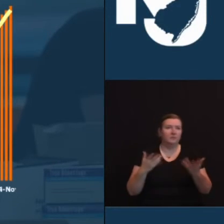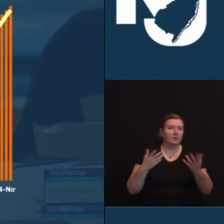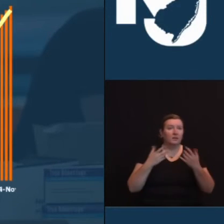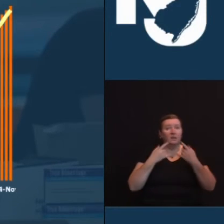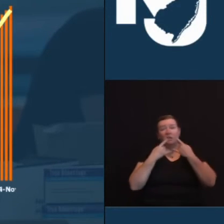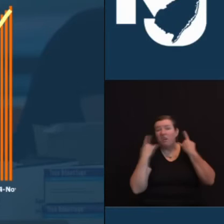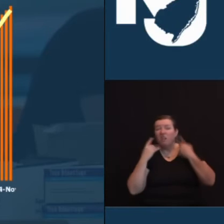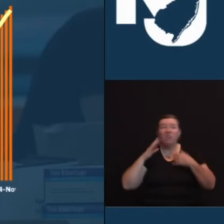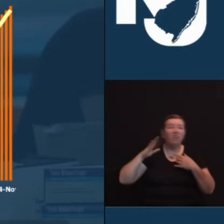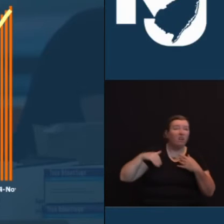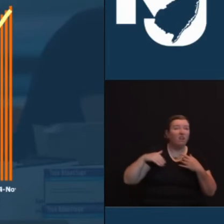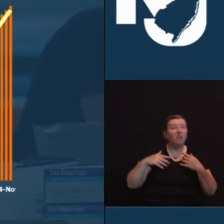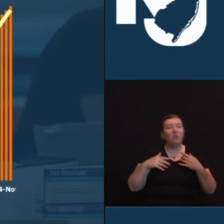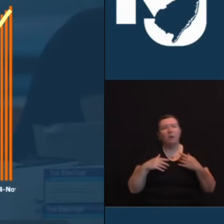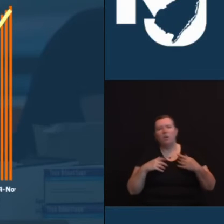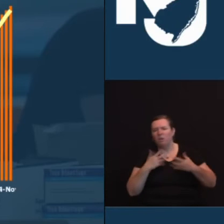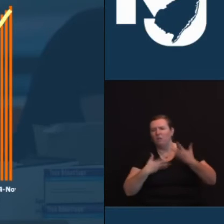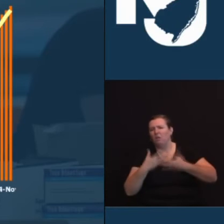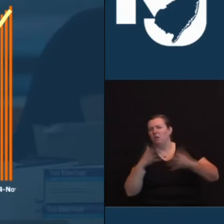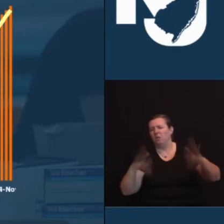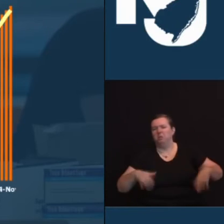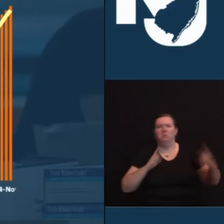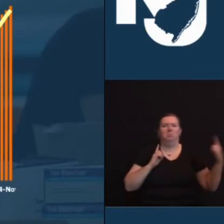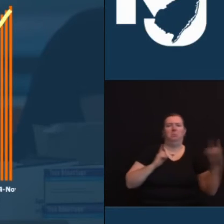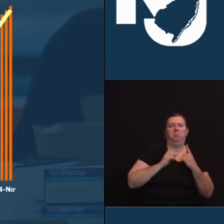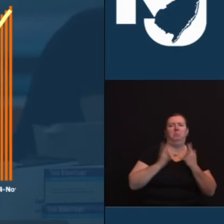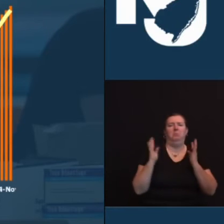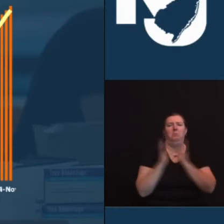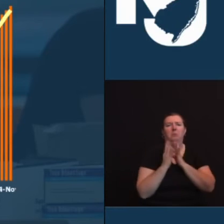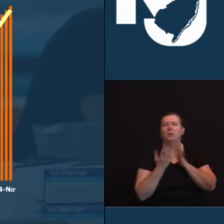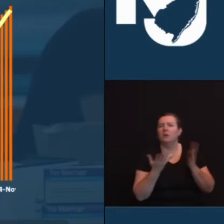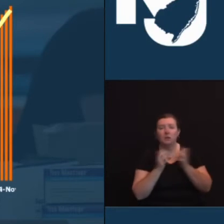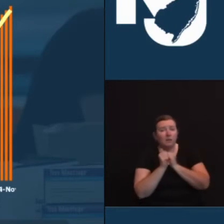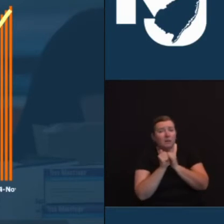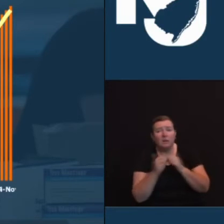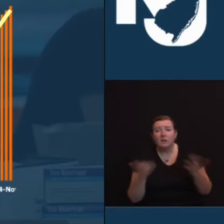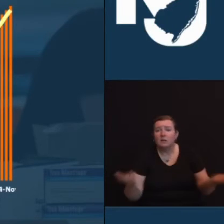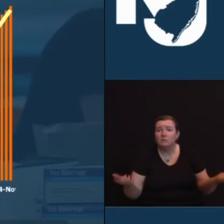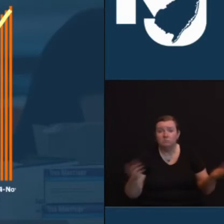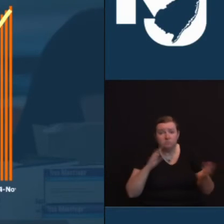particularly indoors, in and around sports. So as of last night, as you can see,